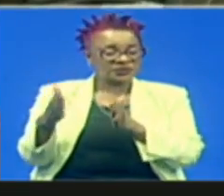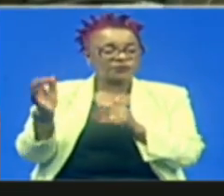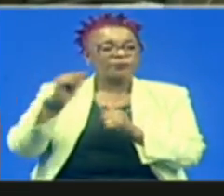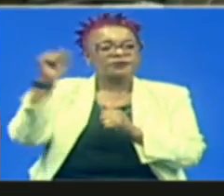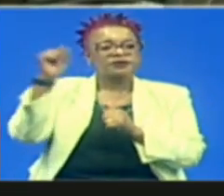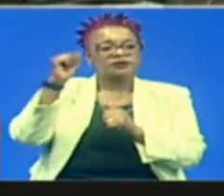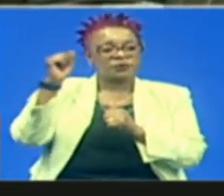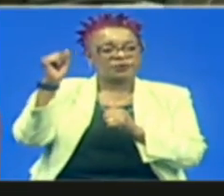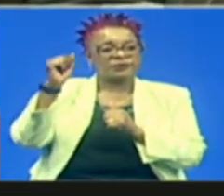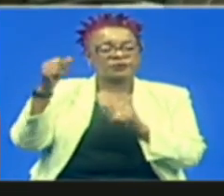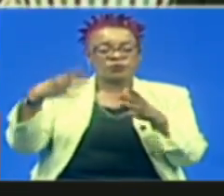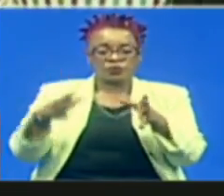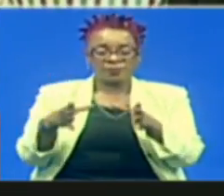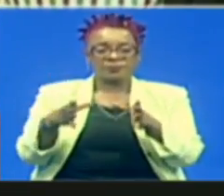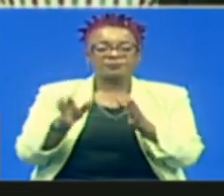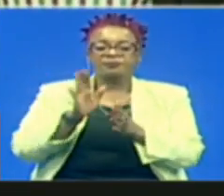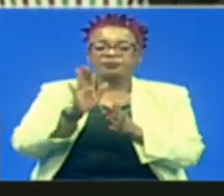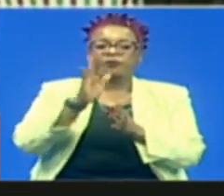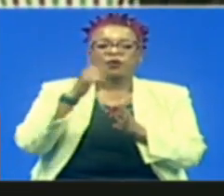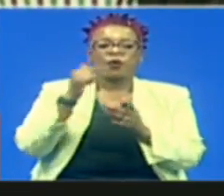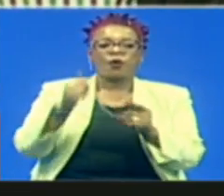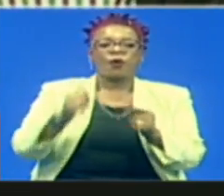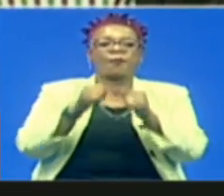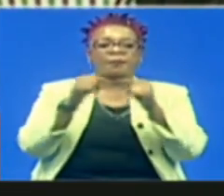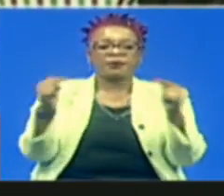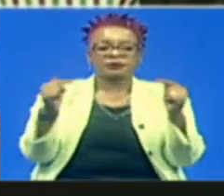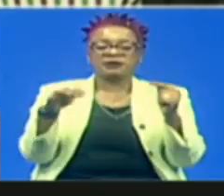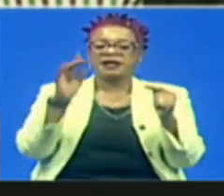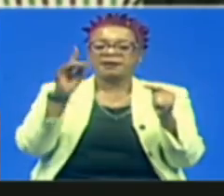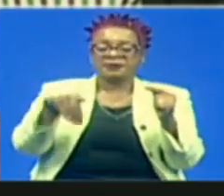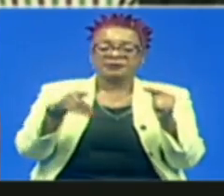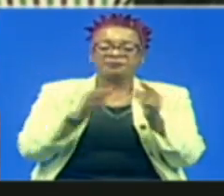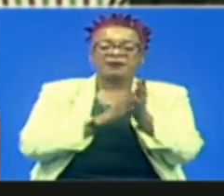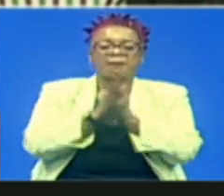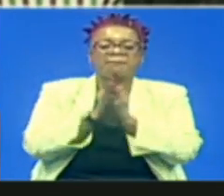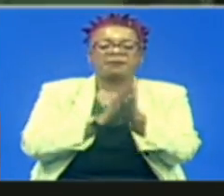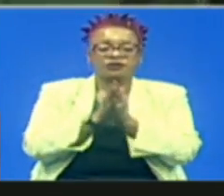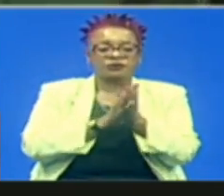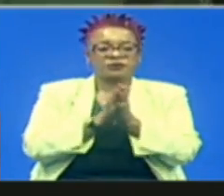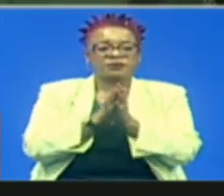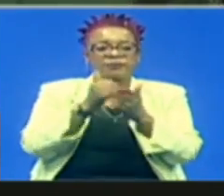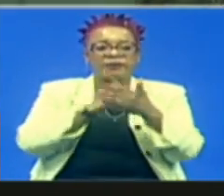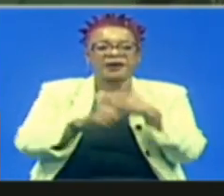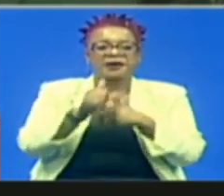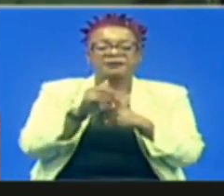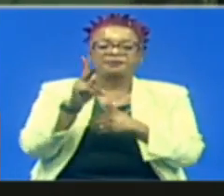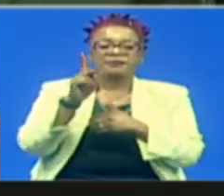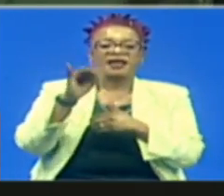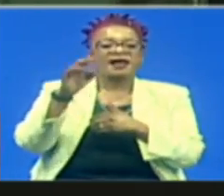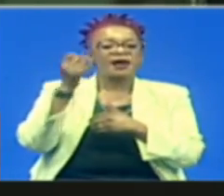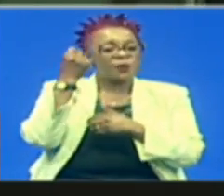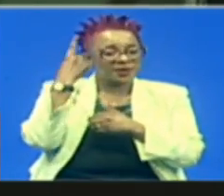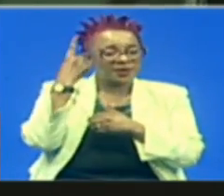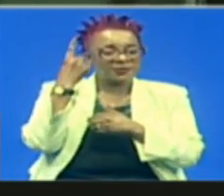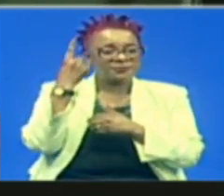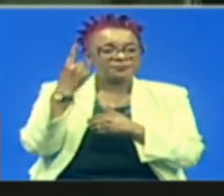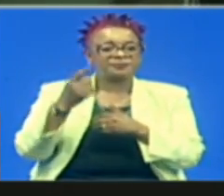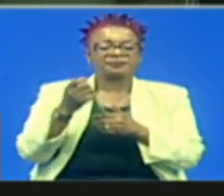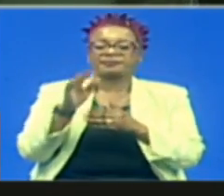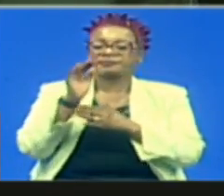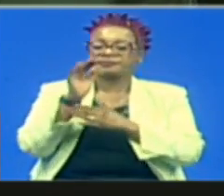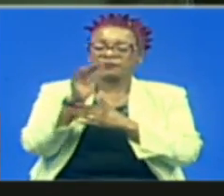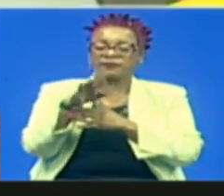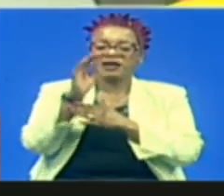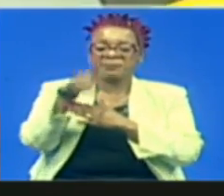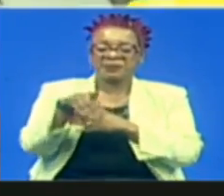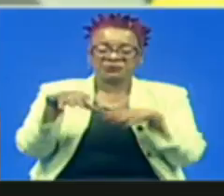political aisle, those openly opposed to the DP's ambitions under the Kieleweke umbrella have called on the DP to